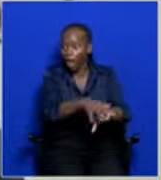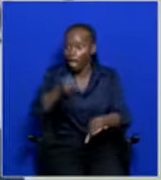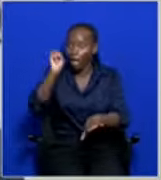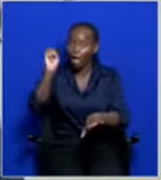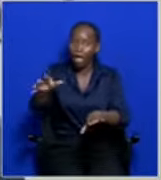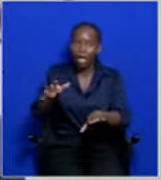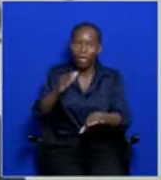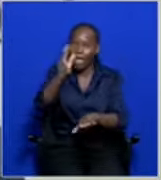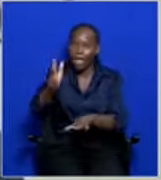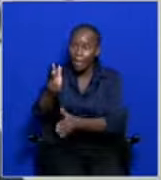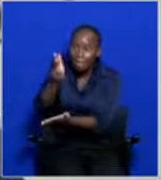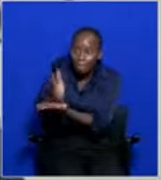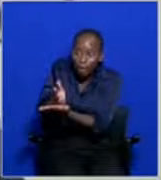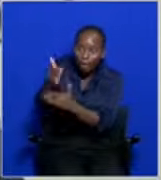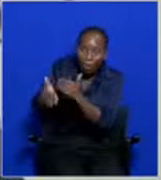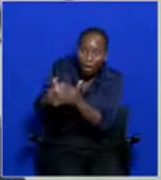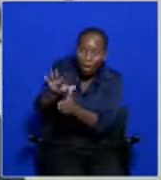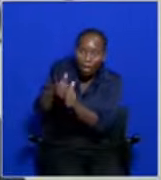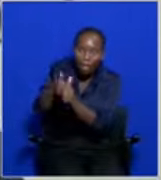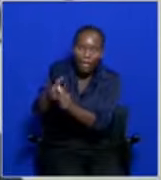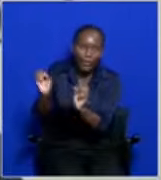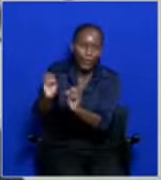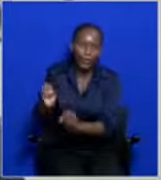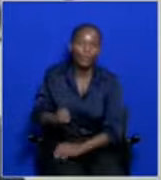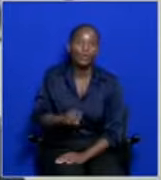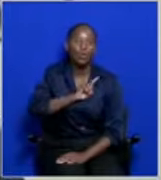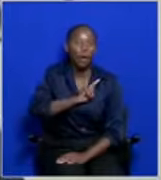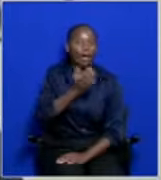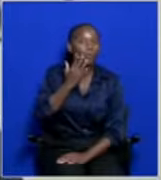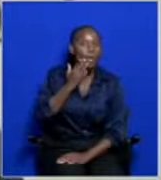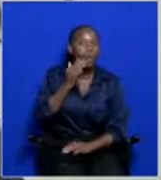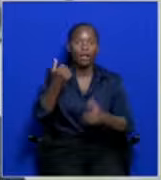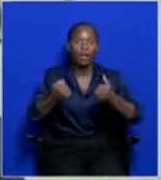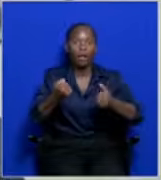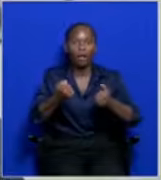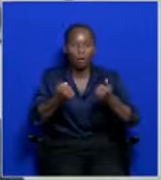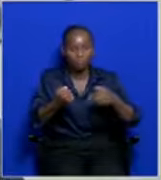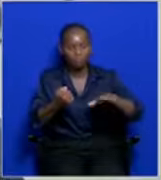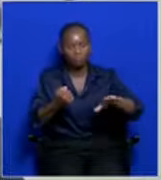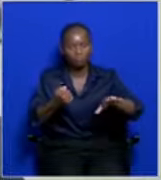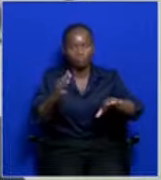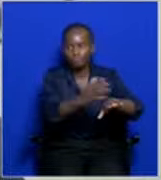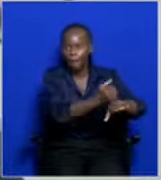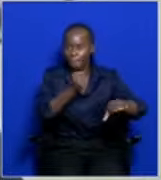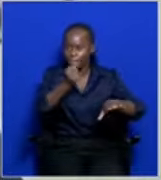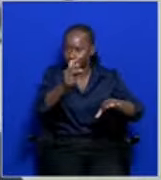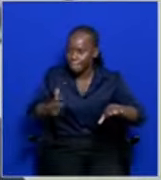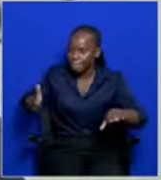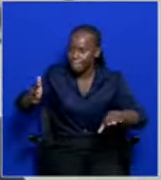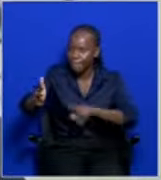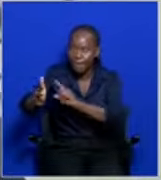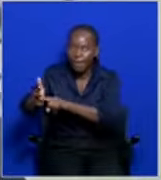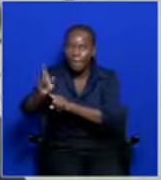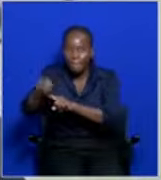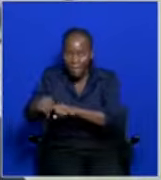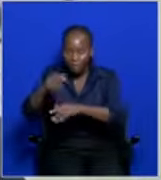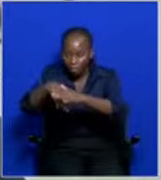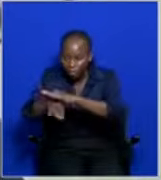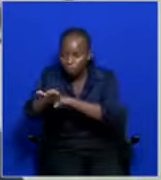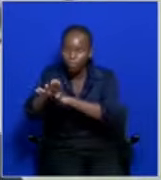truck that, okay, this truck entered the pound on this time and the people were in